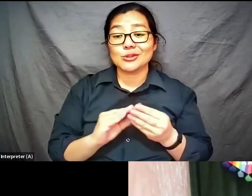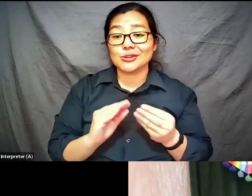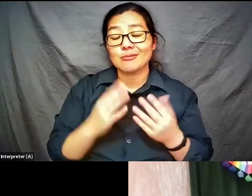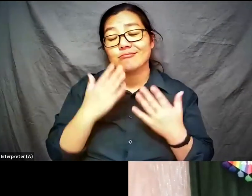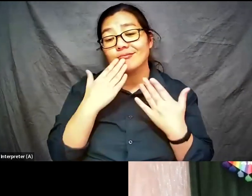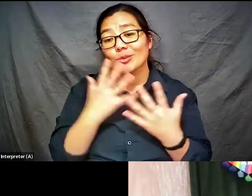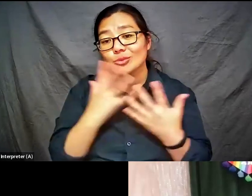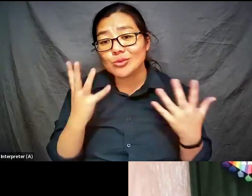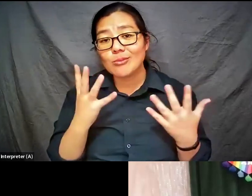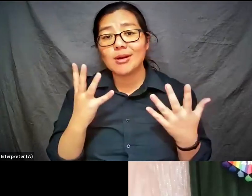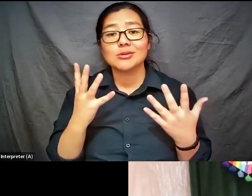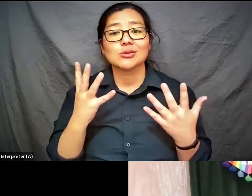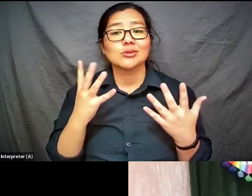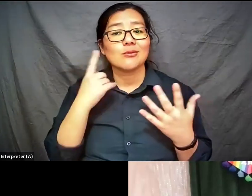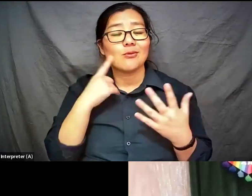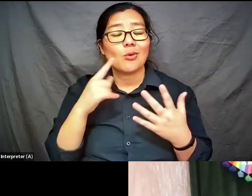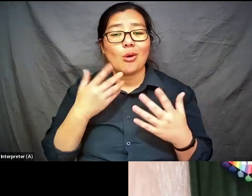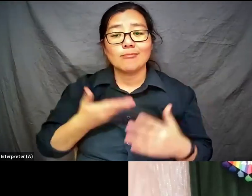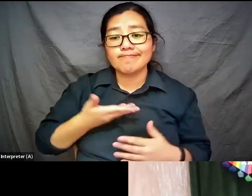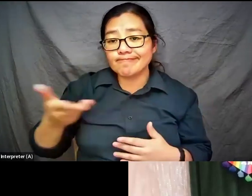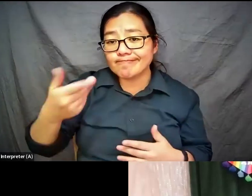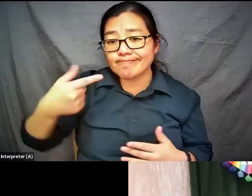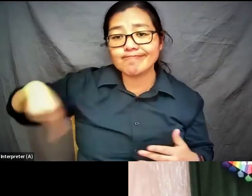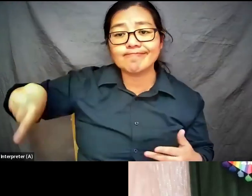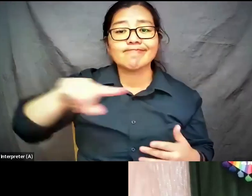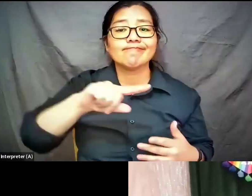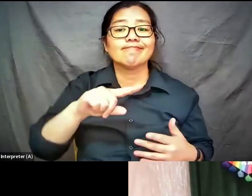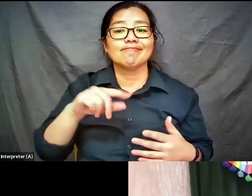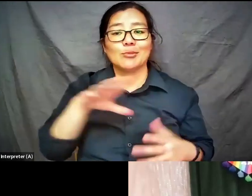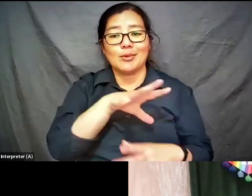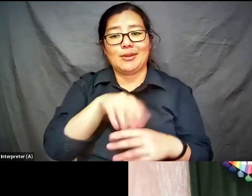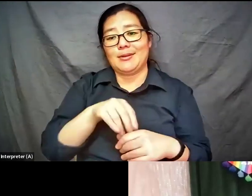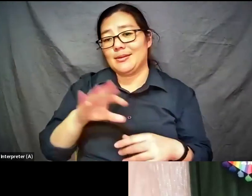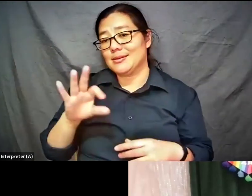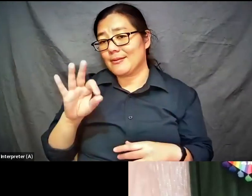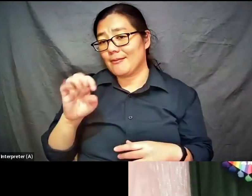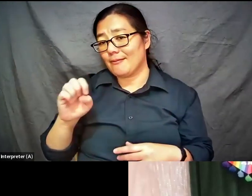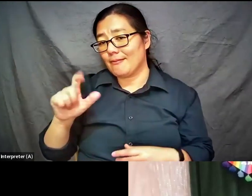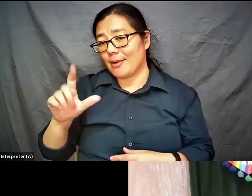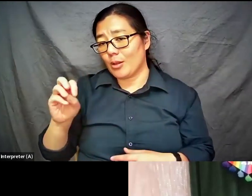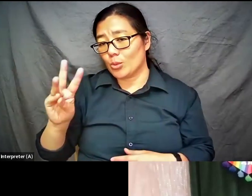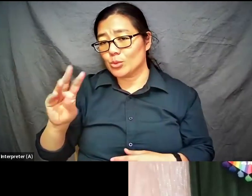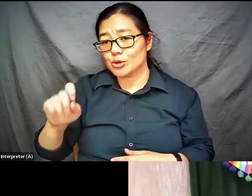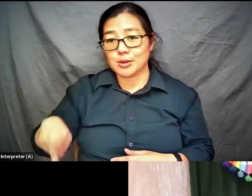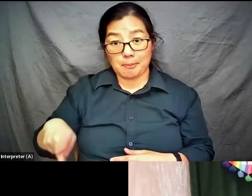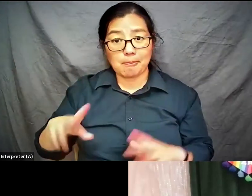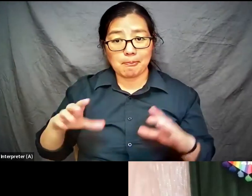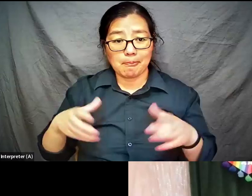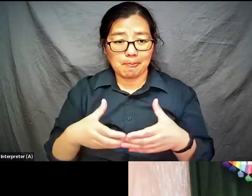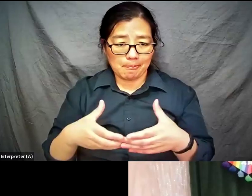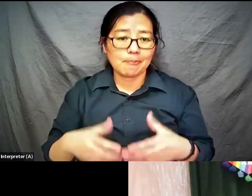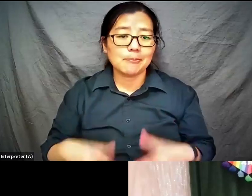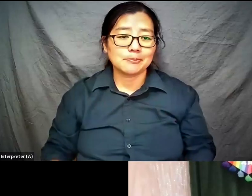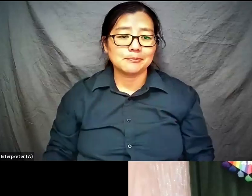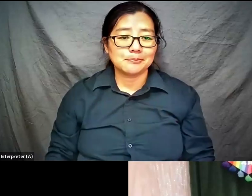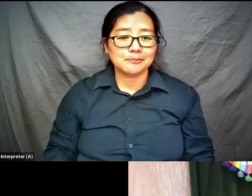fellowship mentor, and the idea that access frictions are